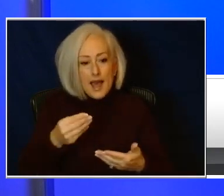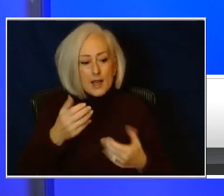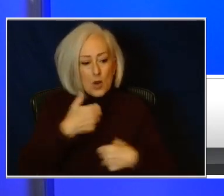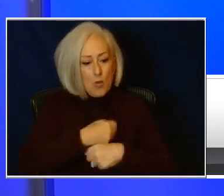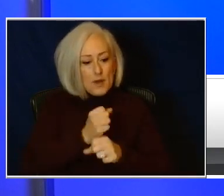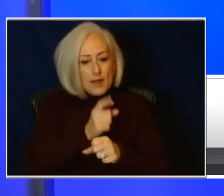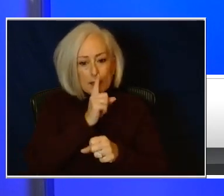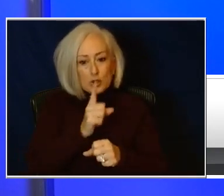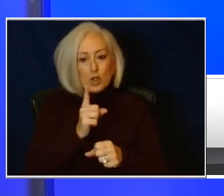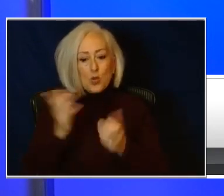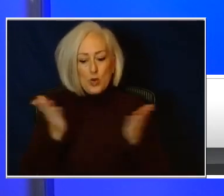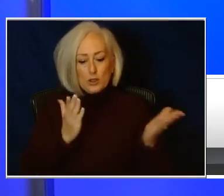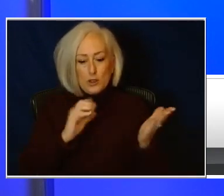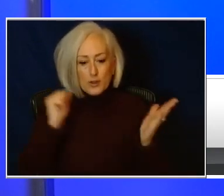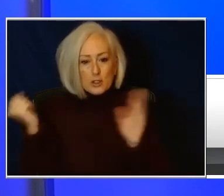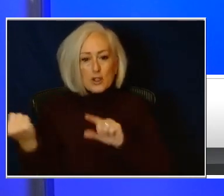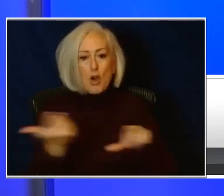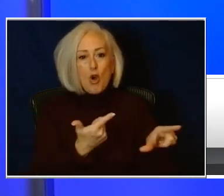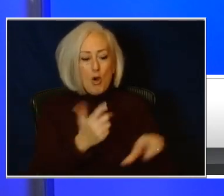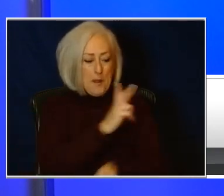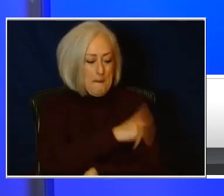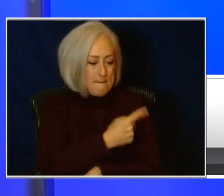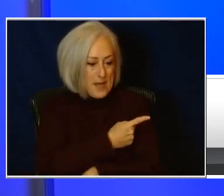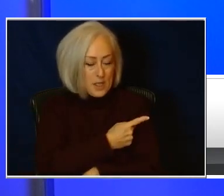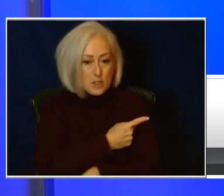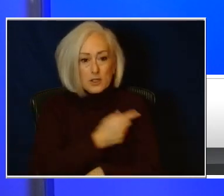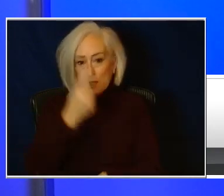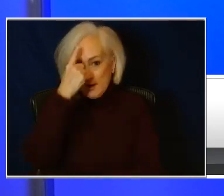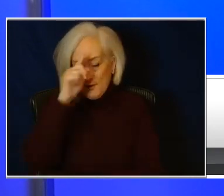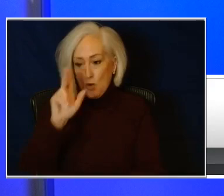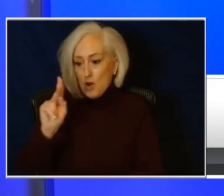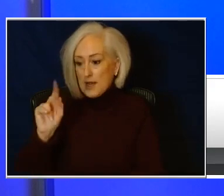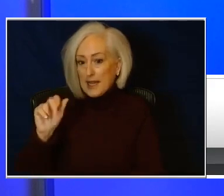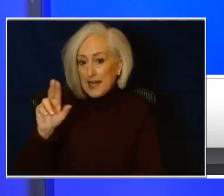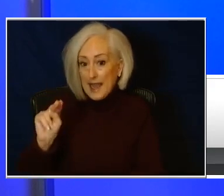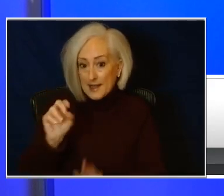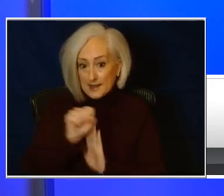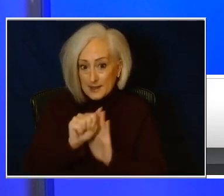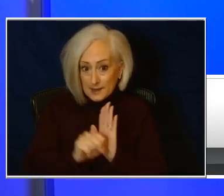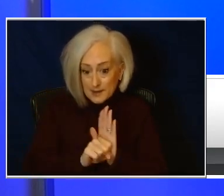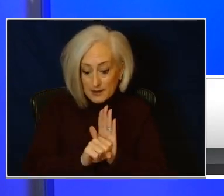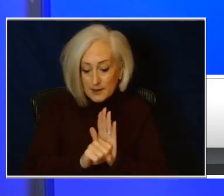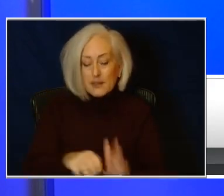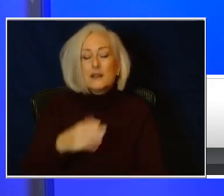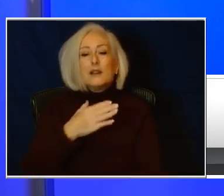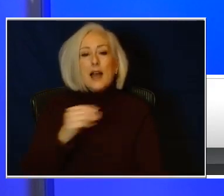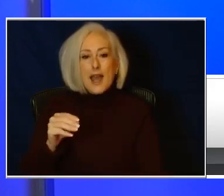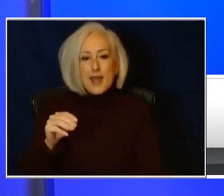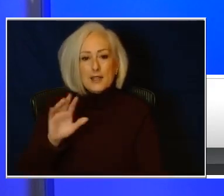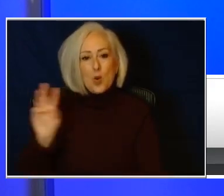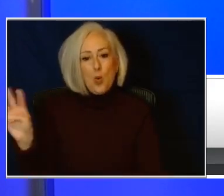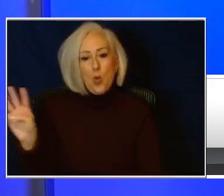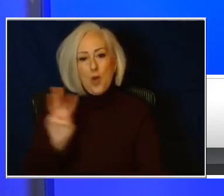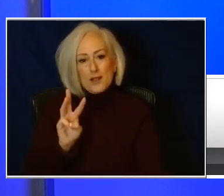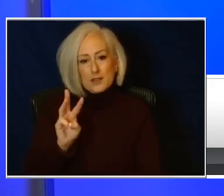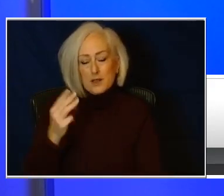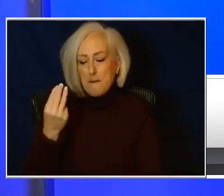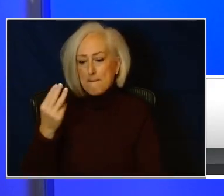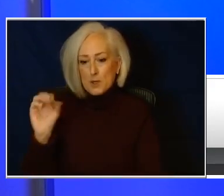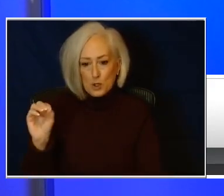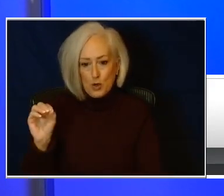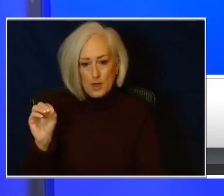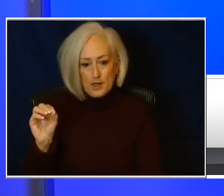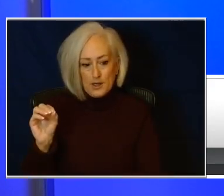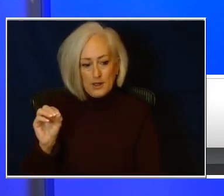in our region, which is Kansas and Western Missouri. And we want to be able to impact patients who may have less access. And there are a